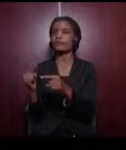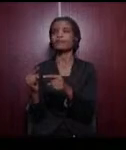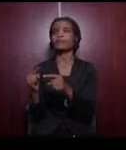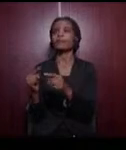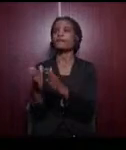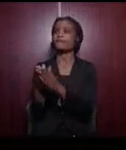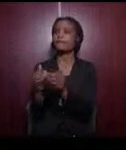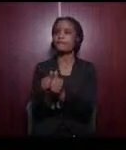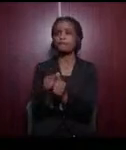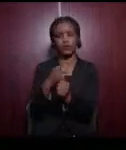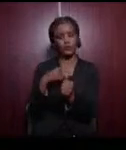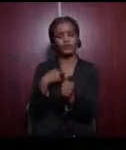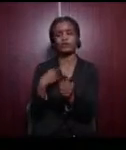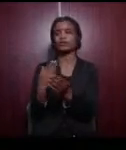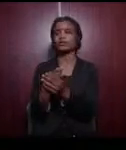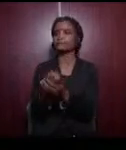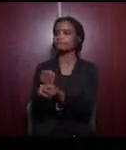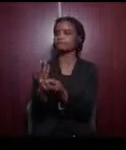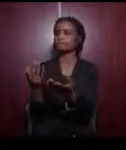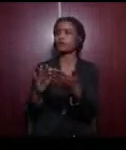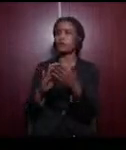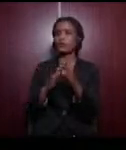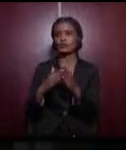least it's choose and two. Thank you.